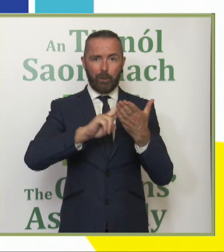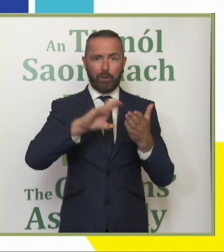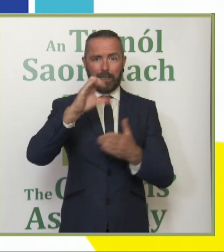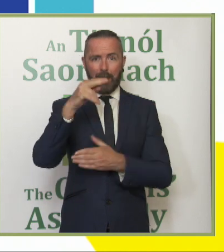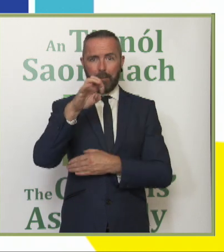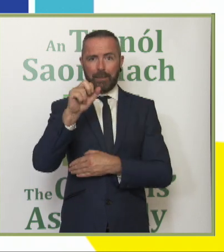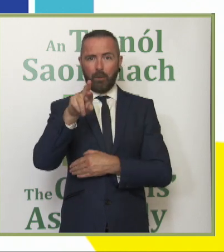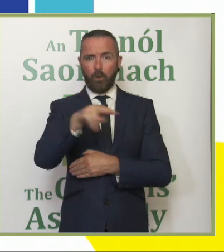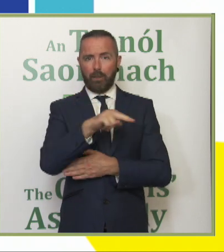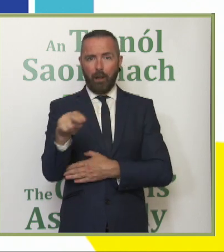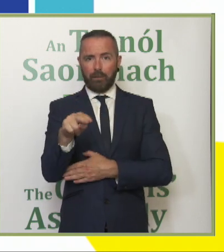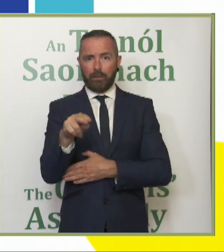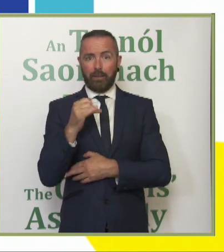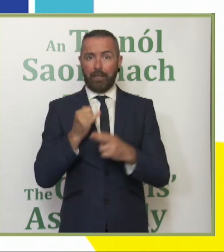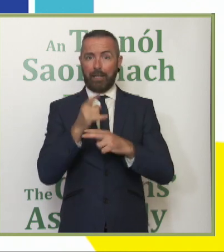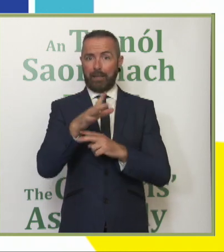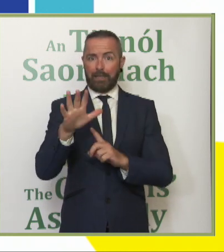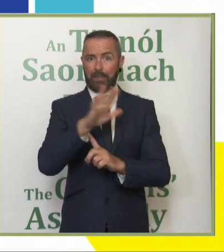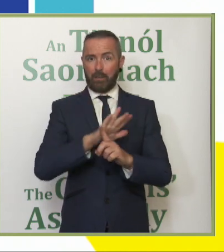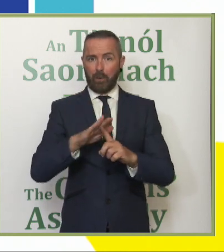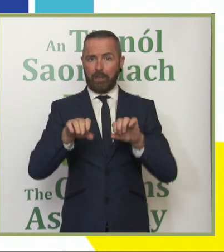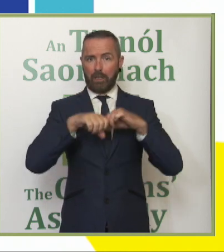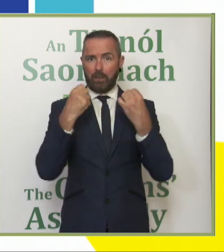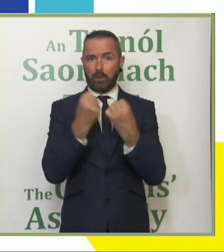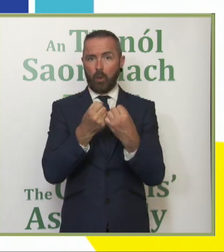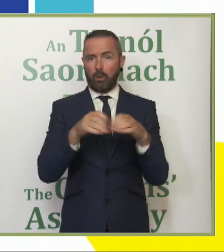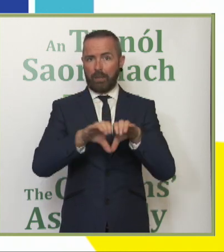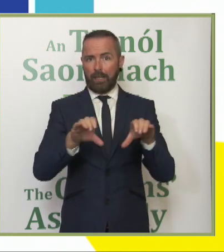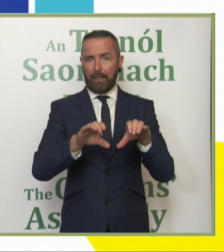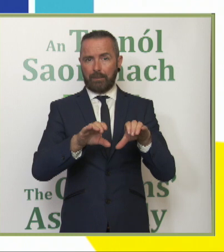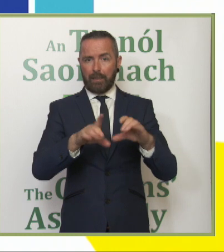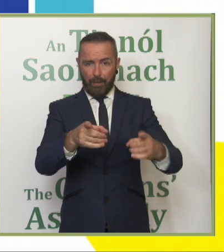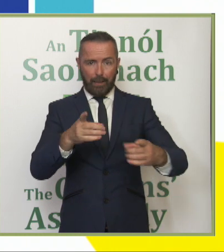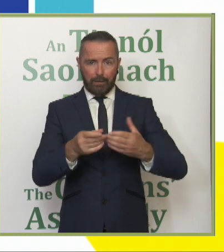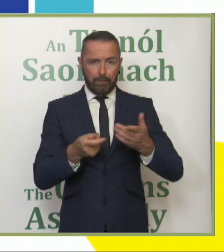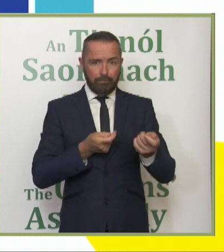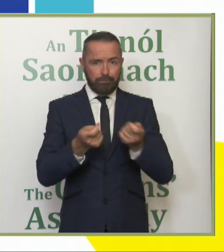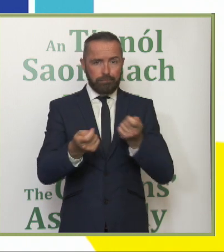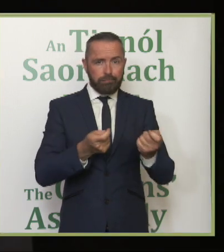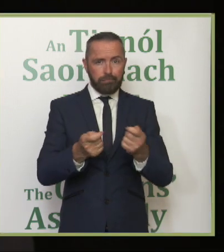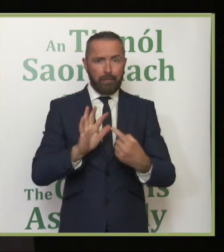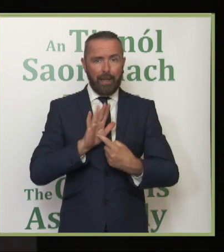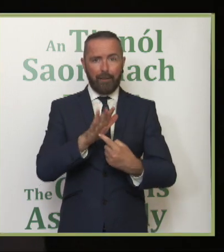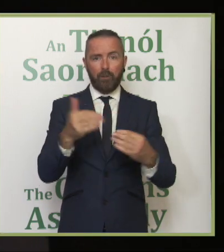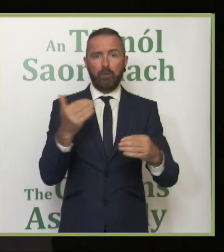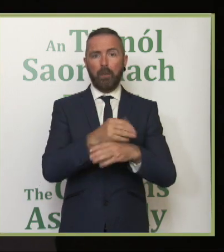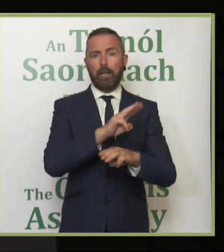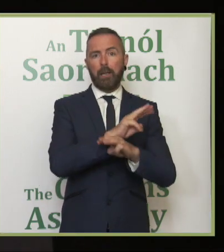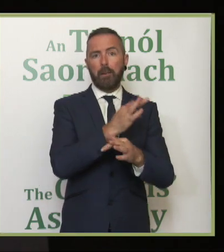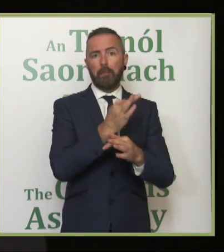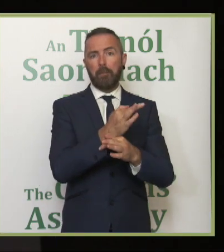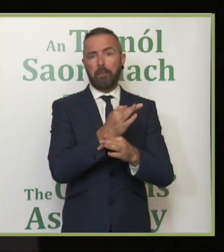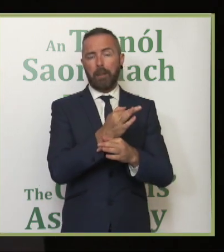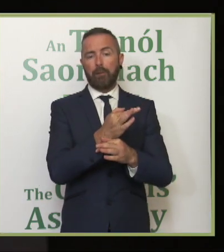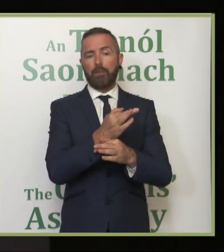And in this instance, social class was determined by their parents' job. So among boys and girls, they were just as likely to use